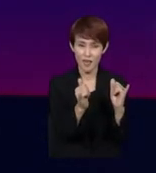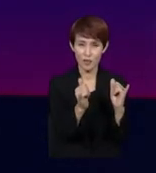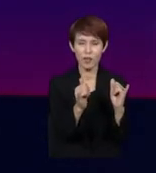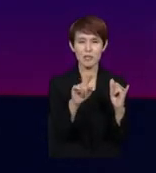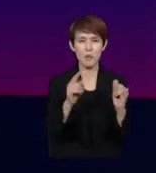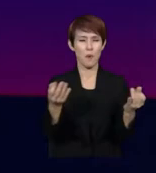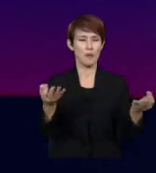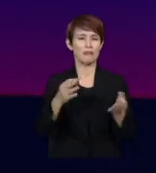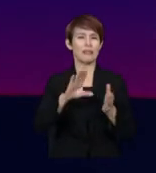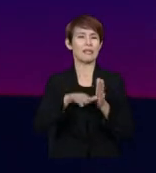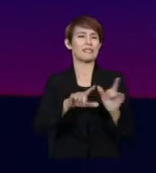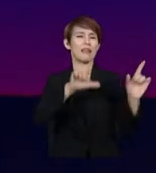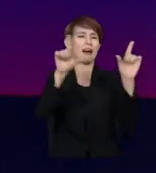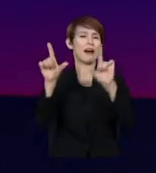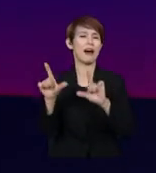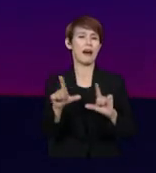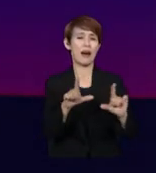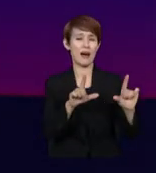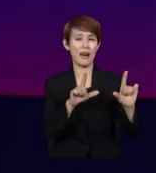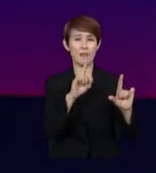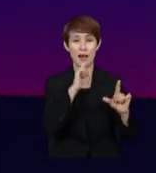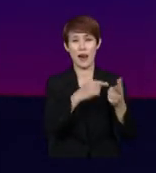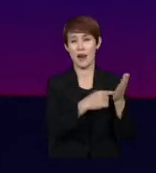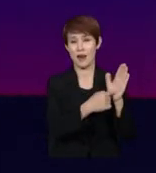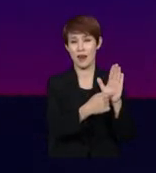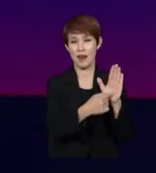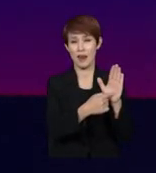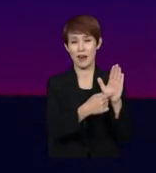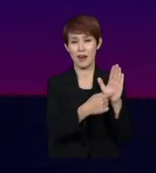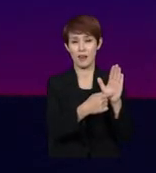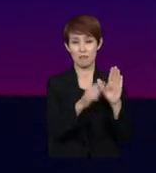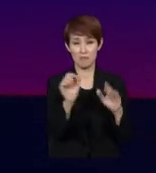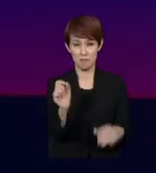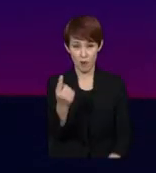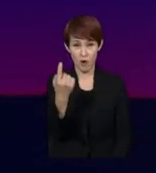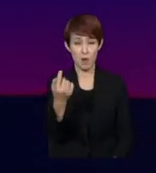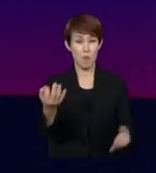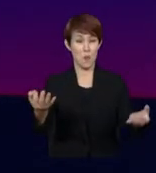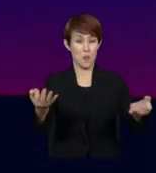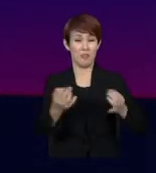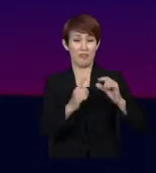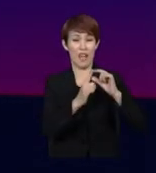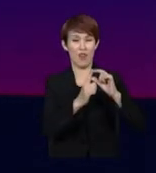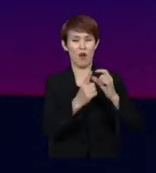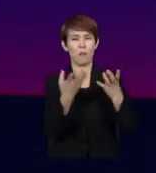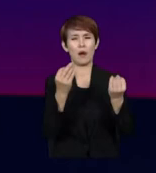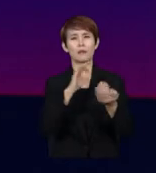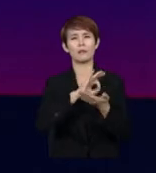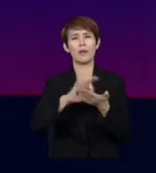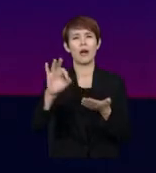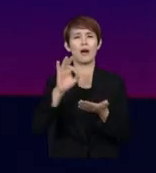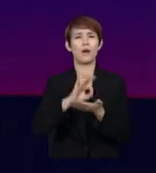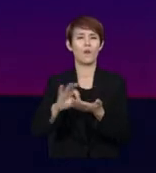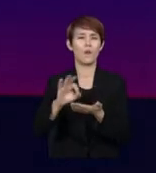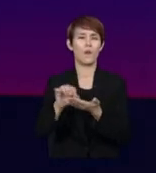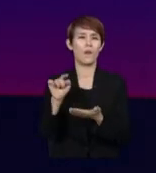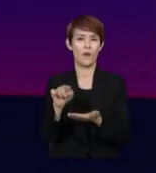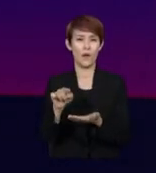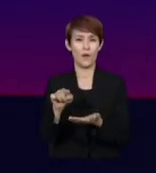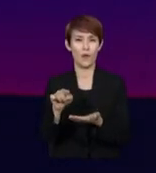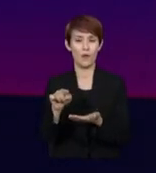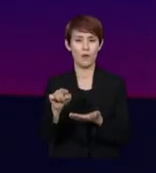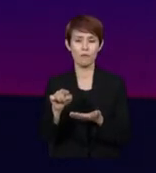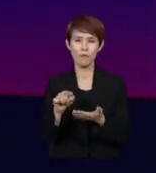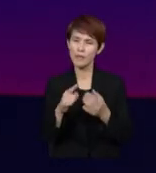that therefore we've seen a totally inflationary use of that word, and that very often we apply that term